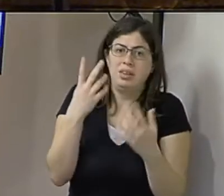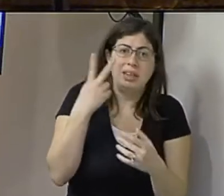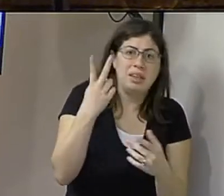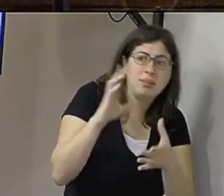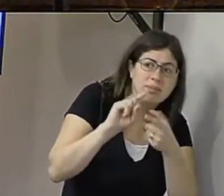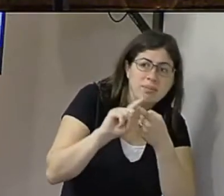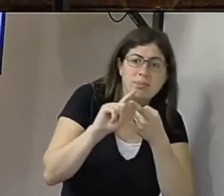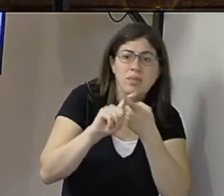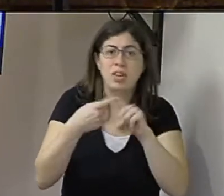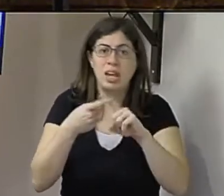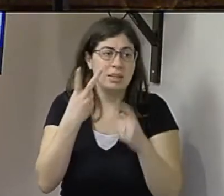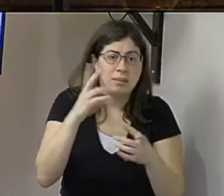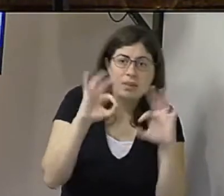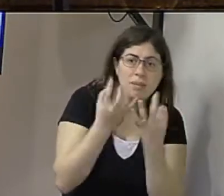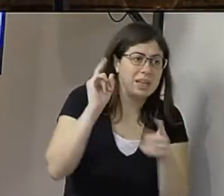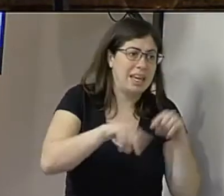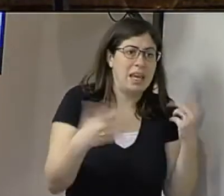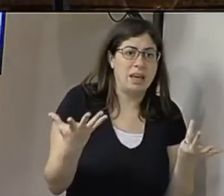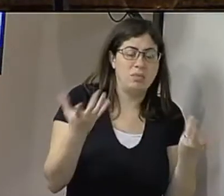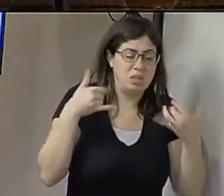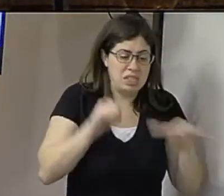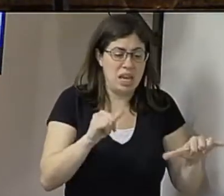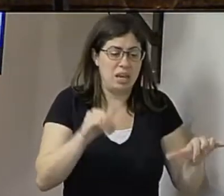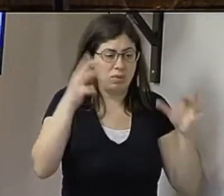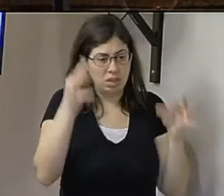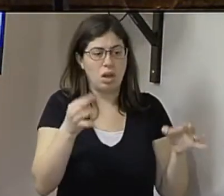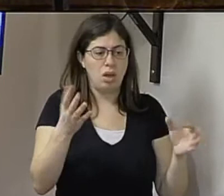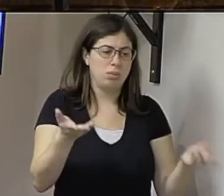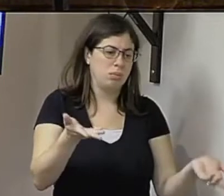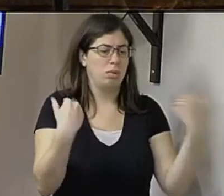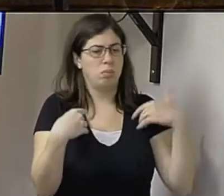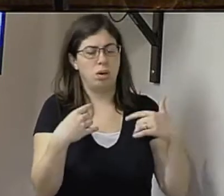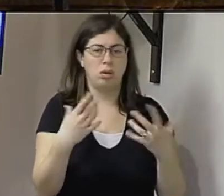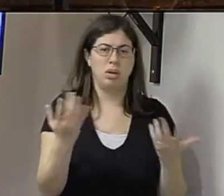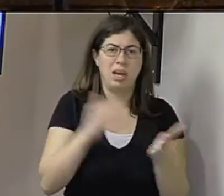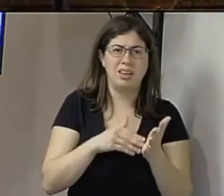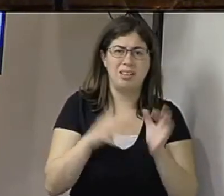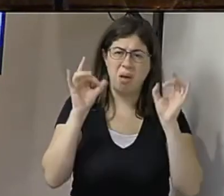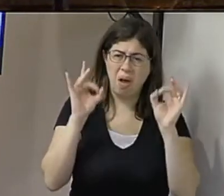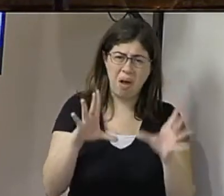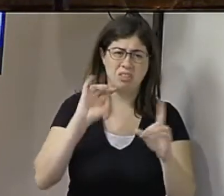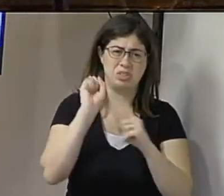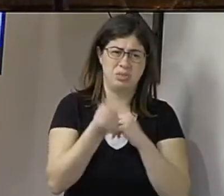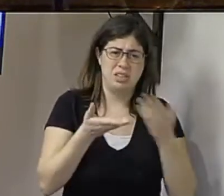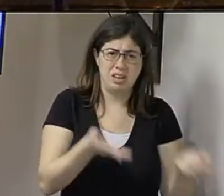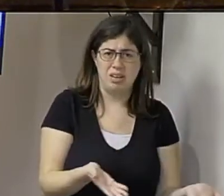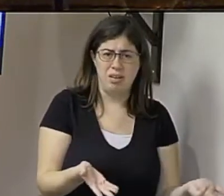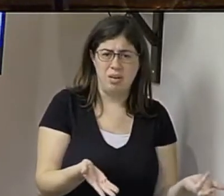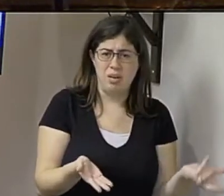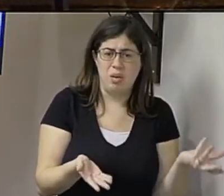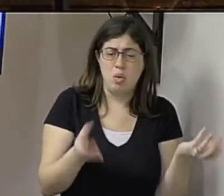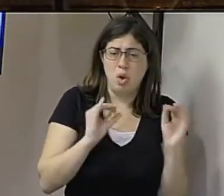and they're going to stay there forever unless he decides that he's going to bring them back again. So it's a really horrible situation, and